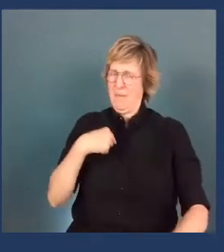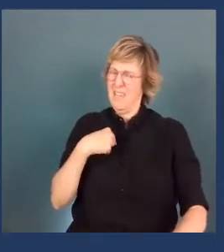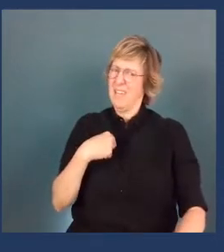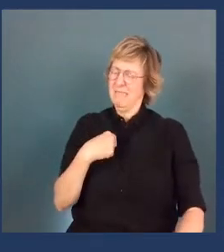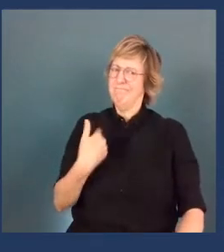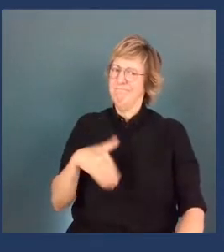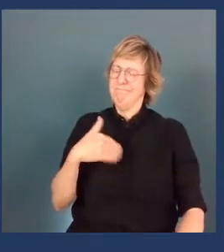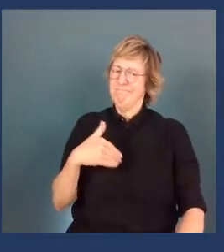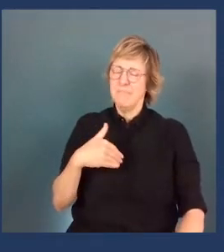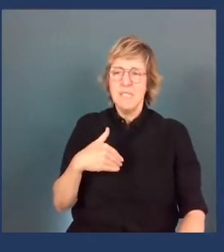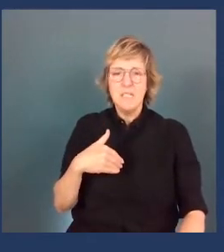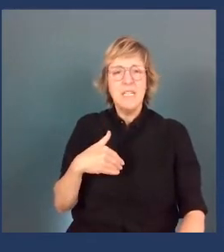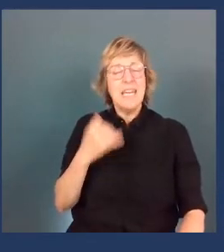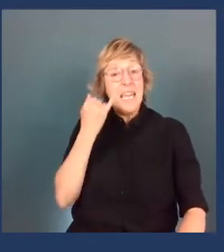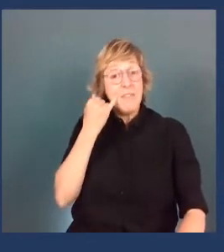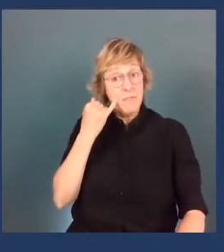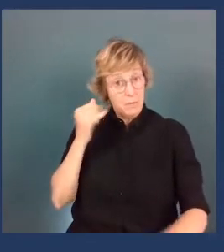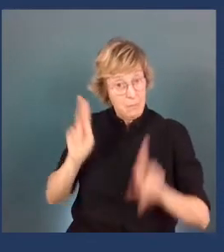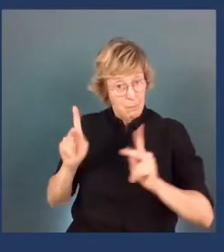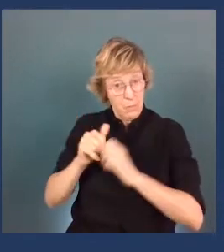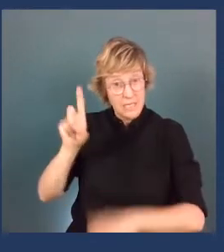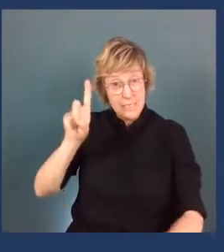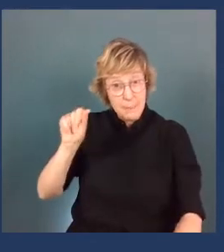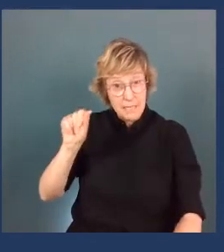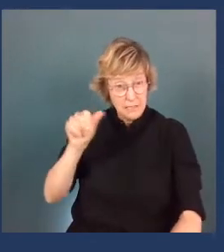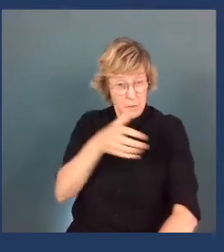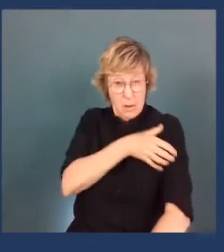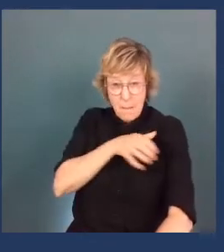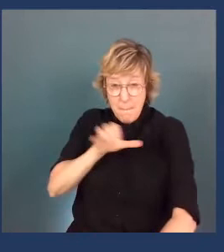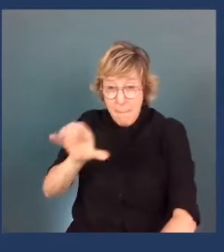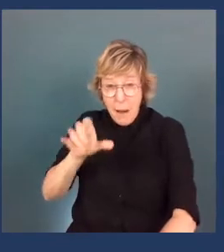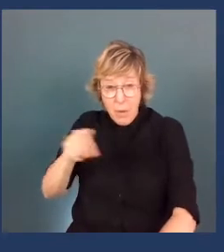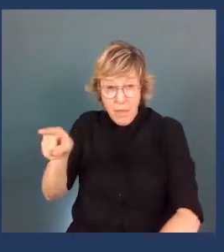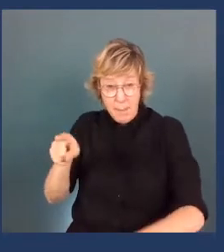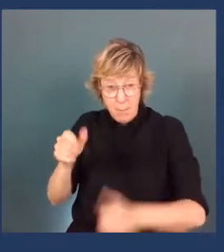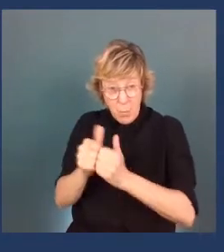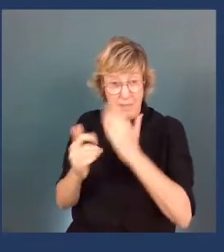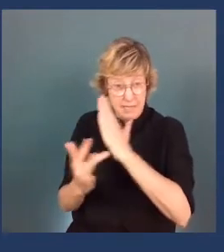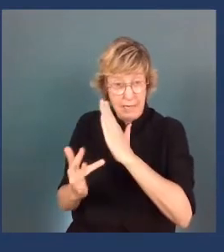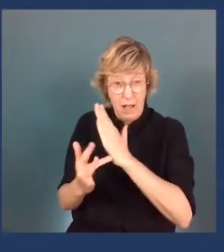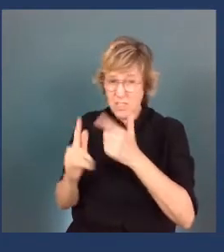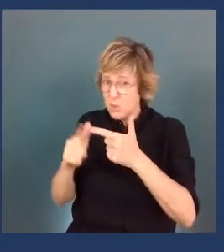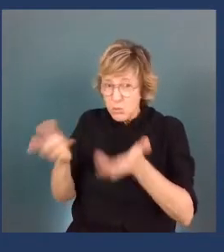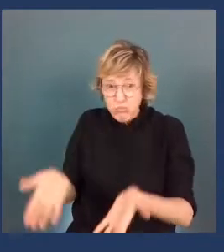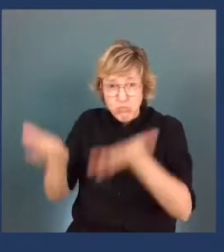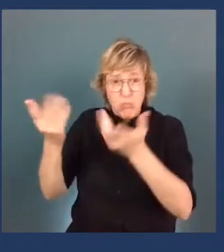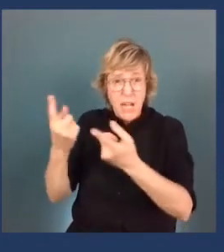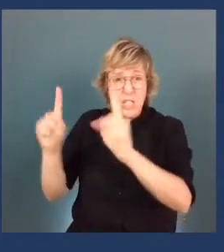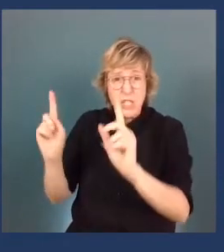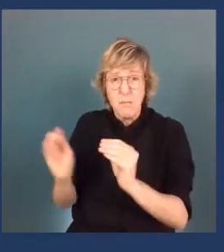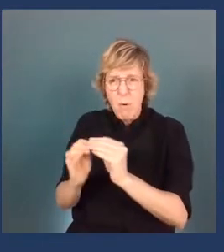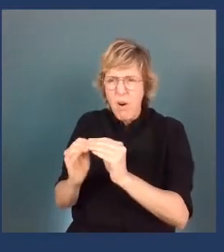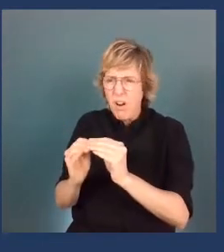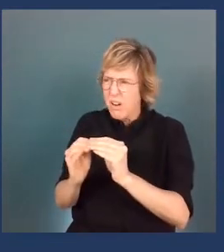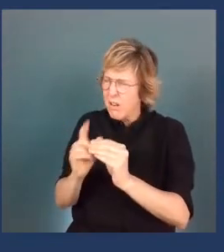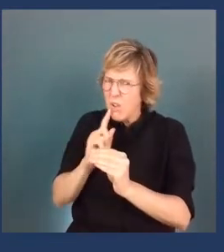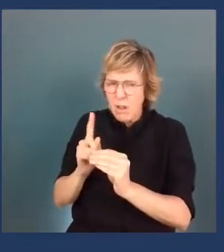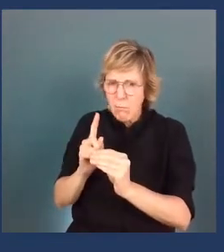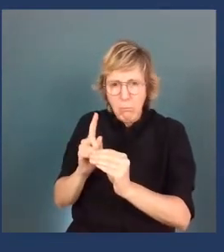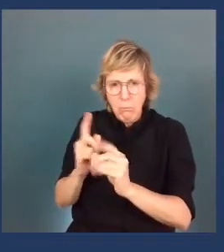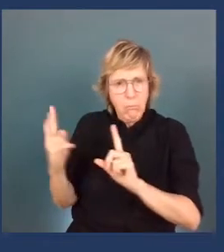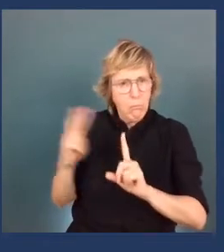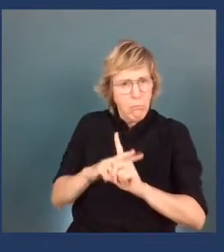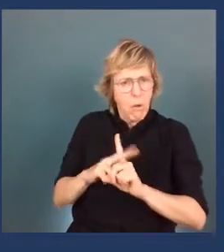that when you empower people with disabilities to achieve more using technology, we all benefit. You know, the